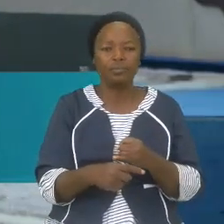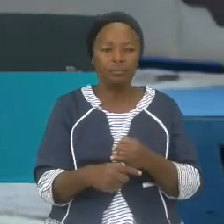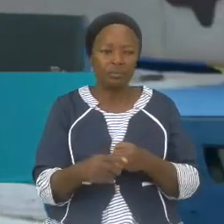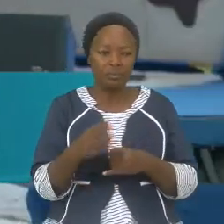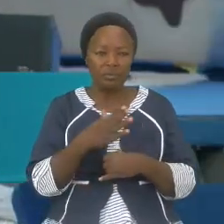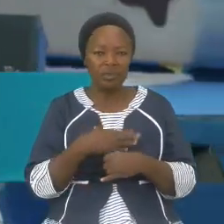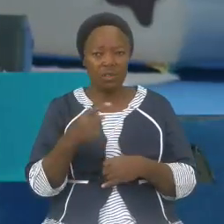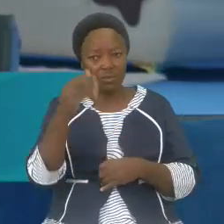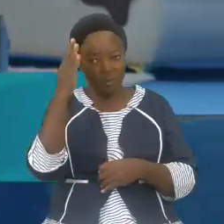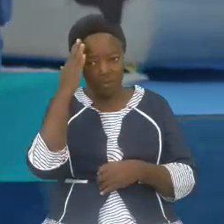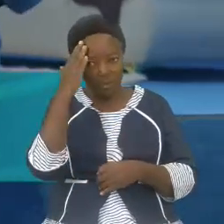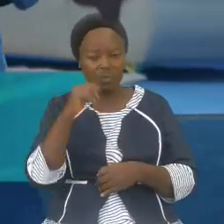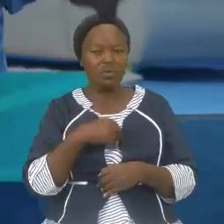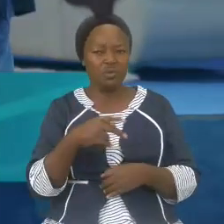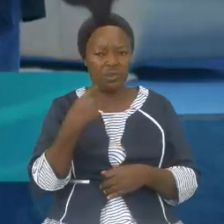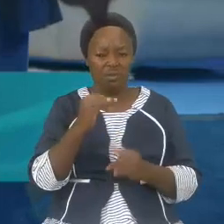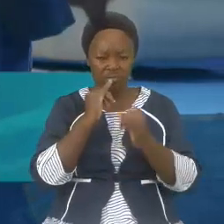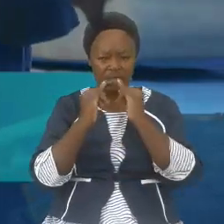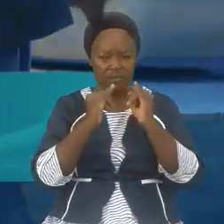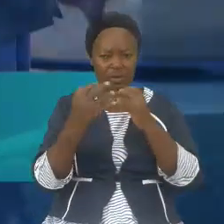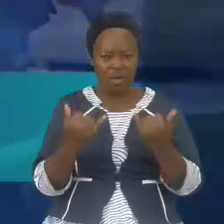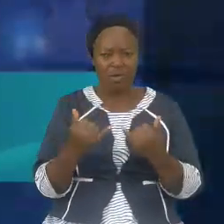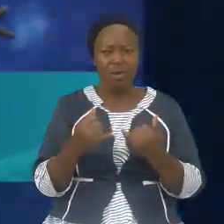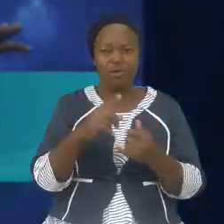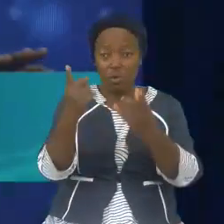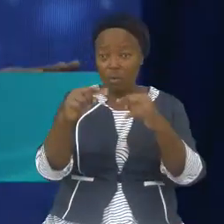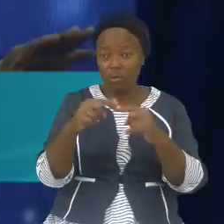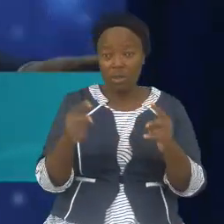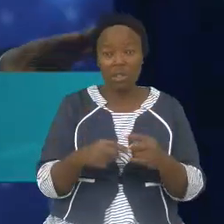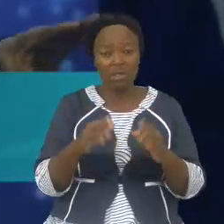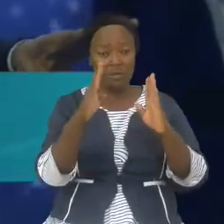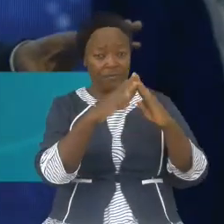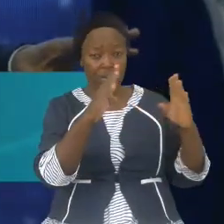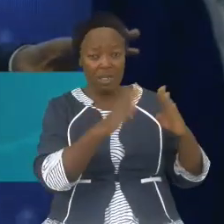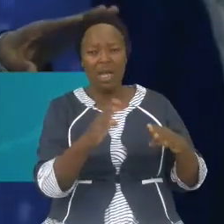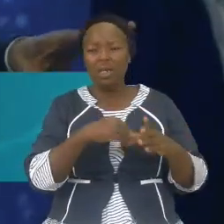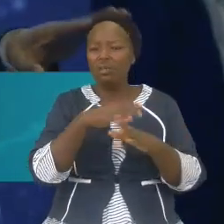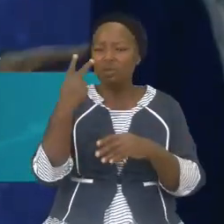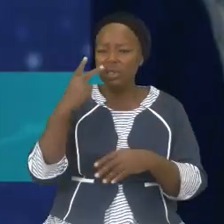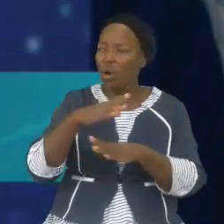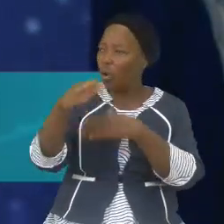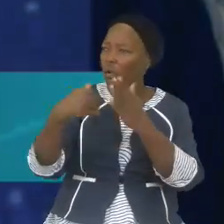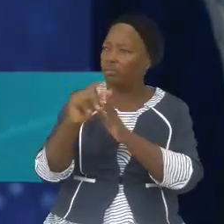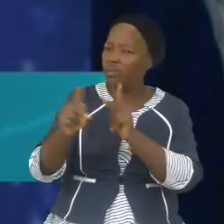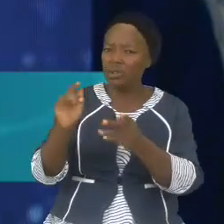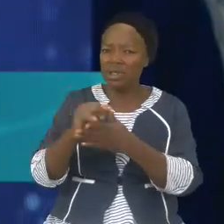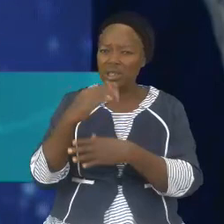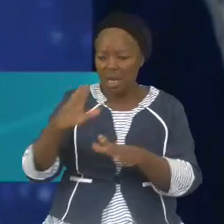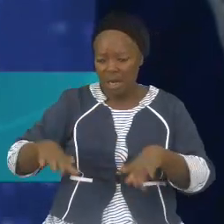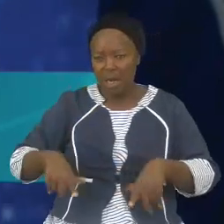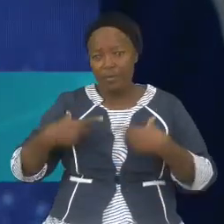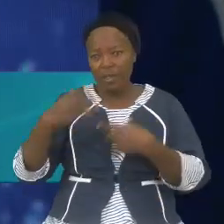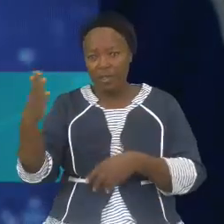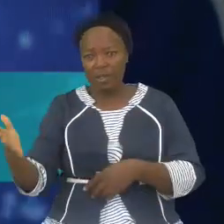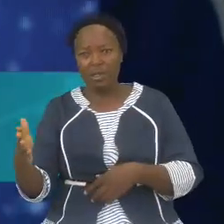Let's conduct an interview. We'll come to this village. In this village, all the people that are living here or that